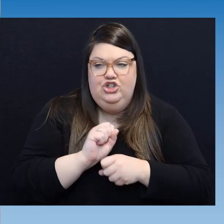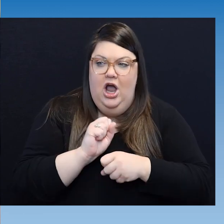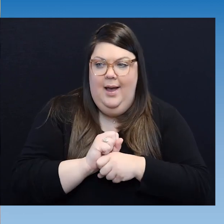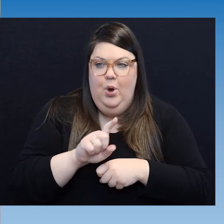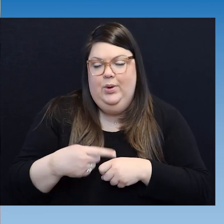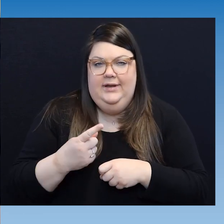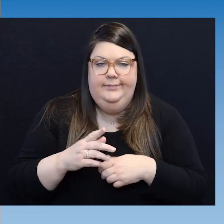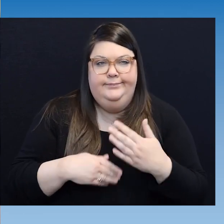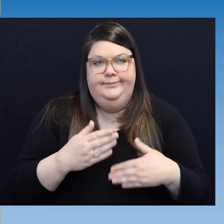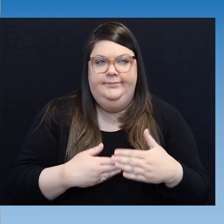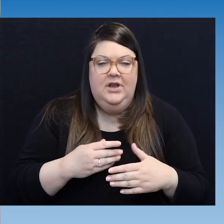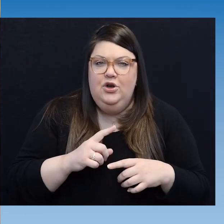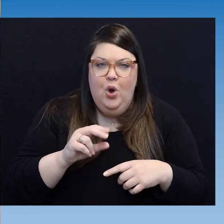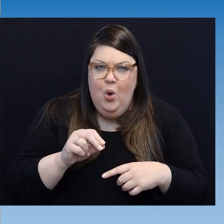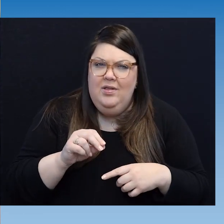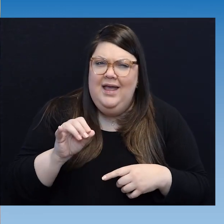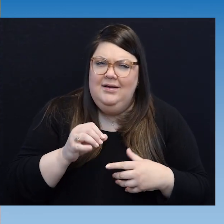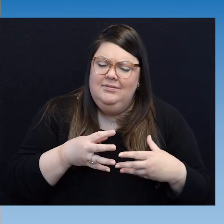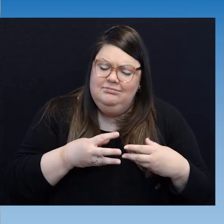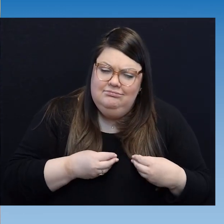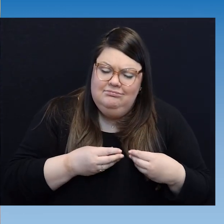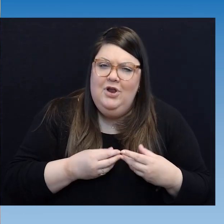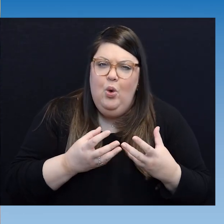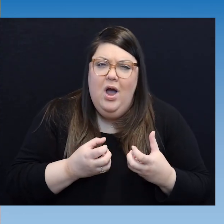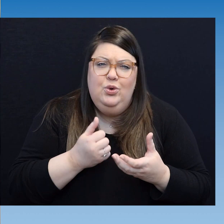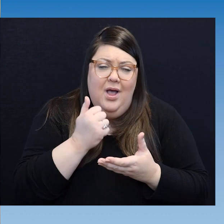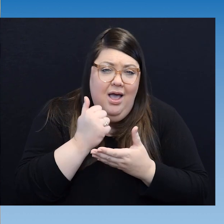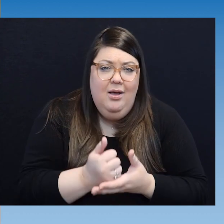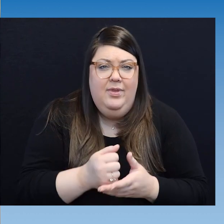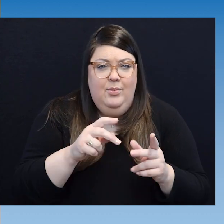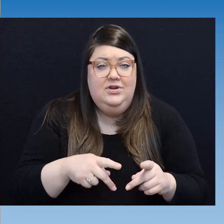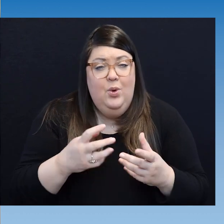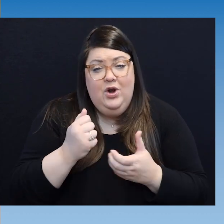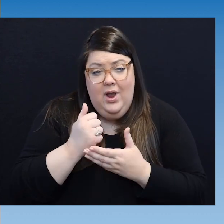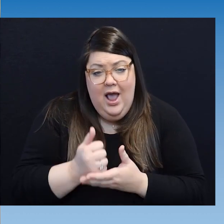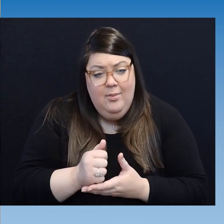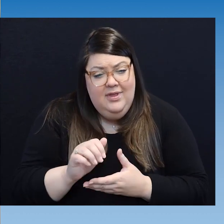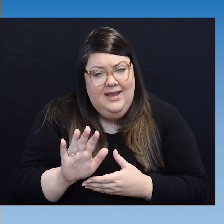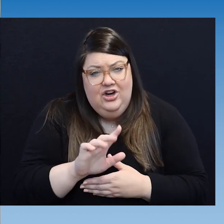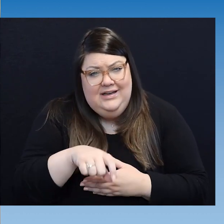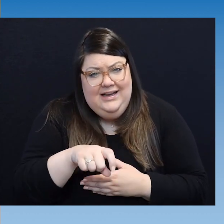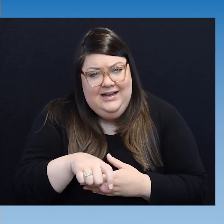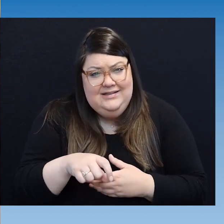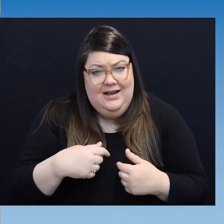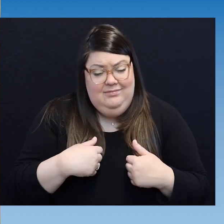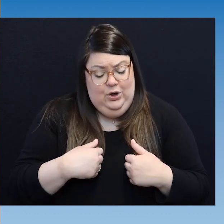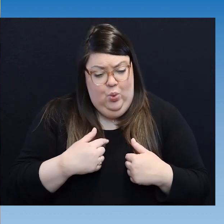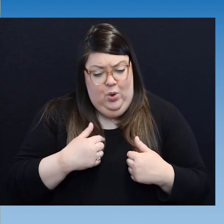as, I want to help this person. I want to help your needs. And then you look at yourself. What do I want? You